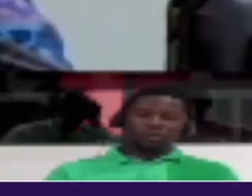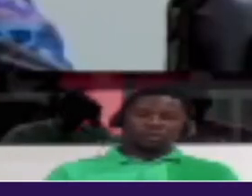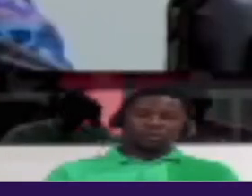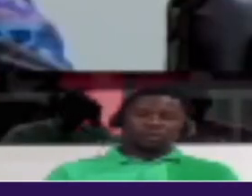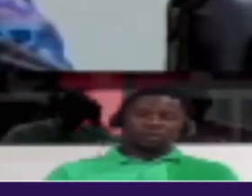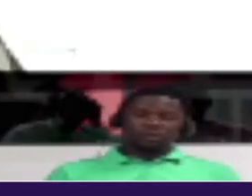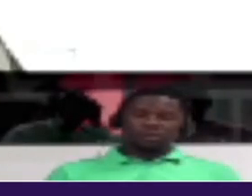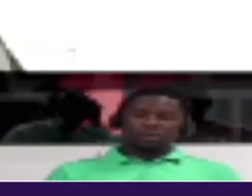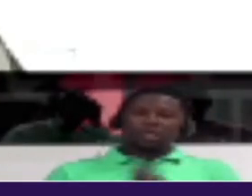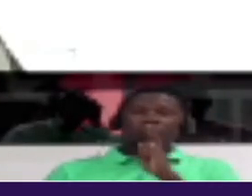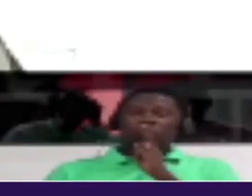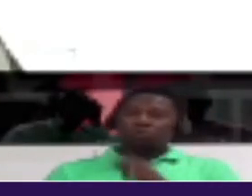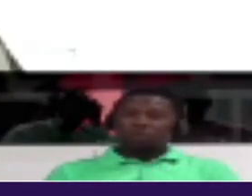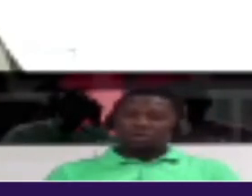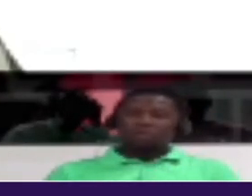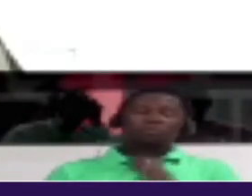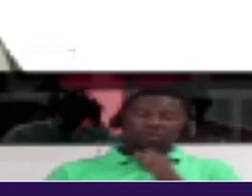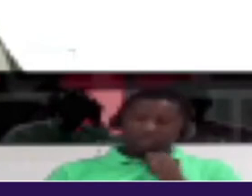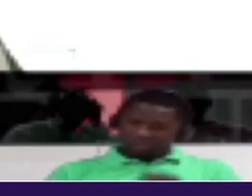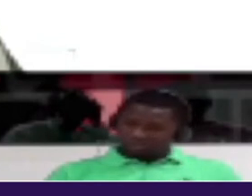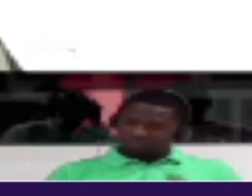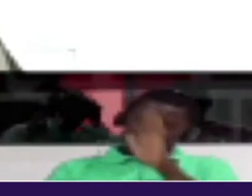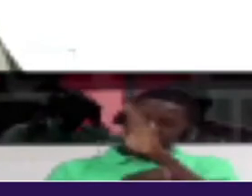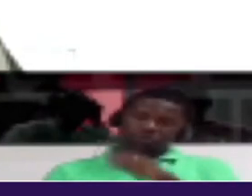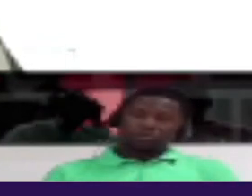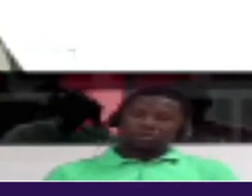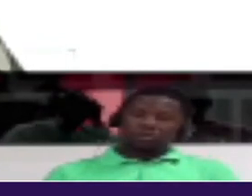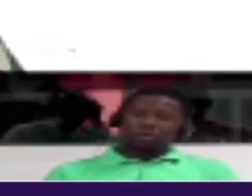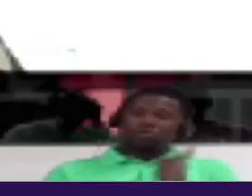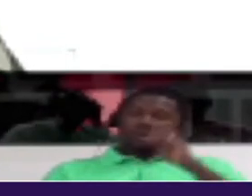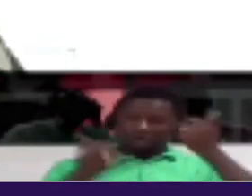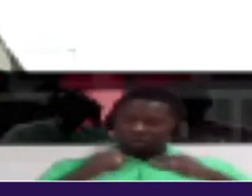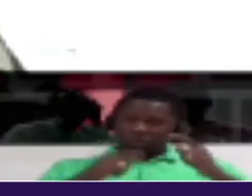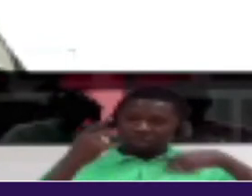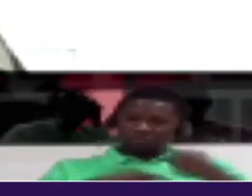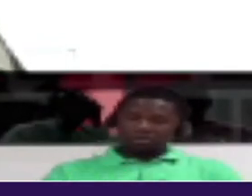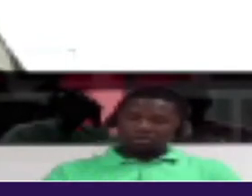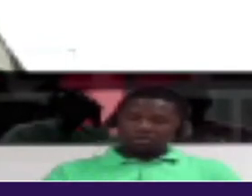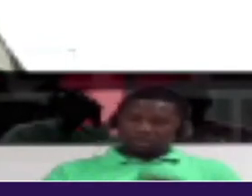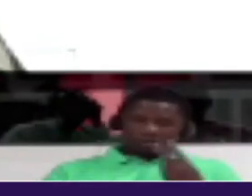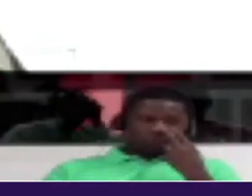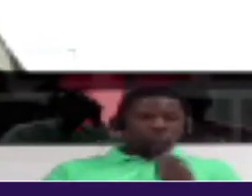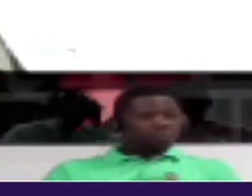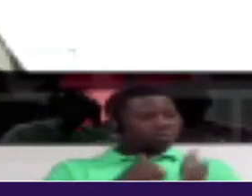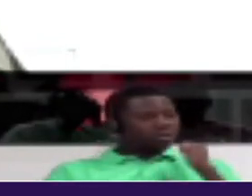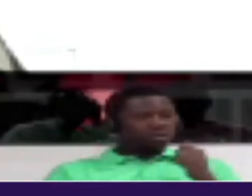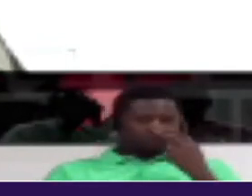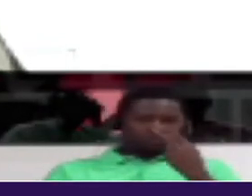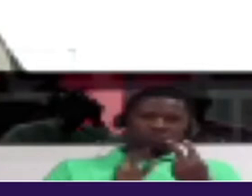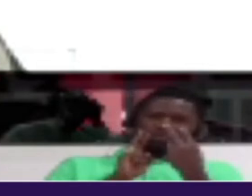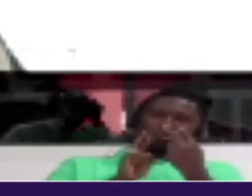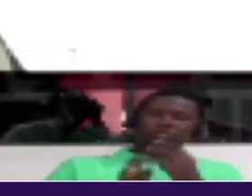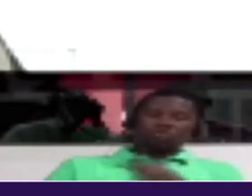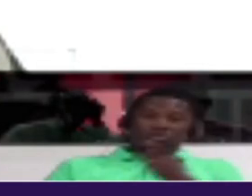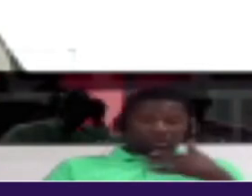At who? At the man that he pushed. And then what happened after that? He looked back and saw us. We were not